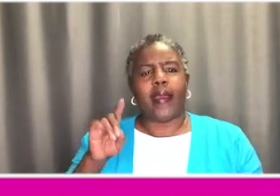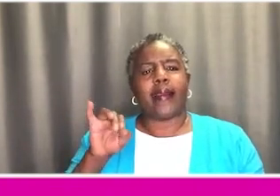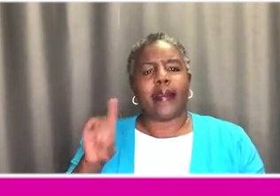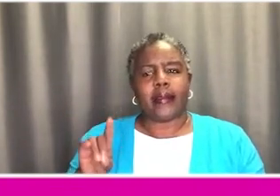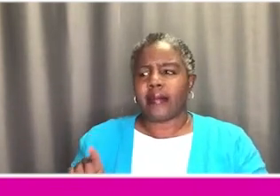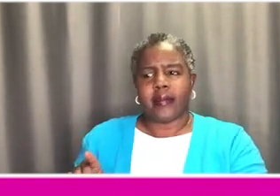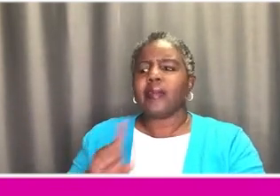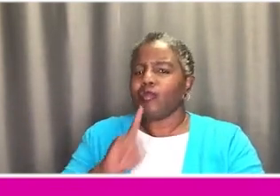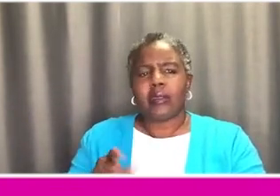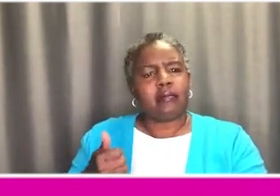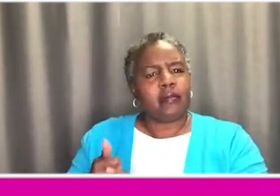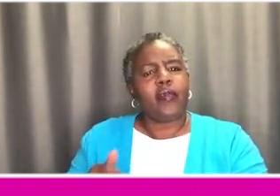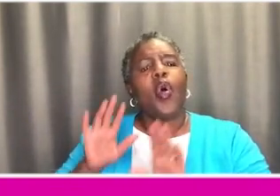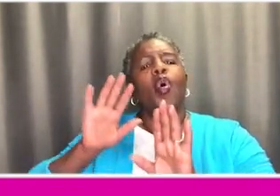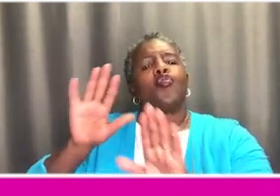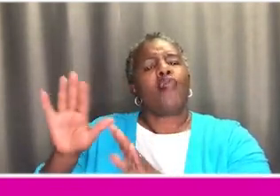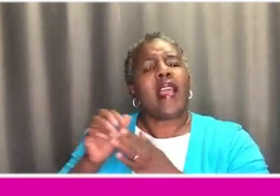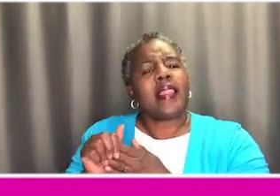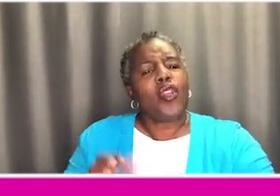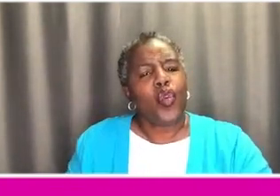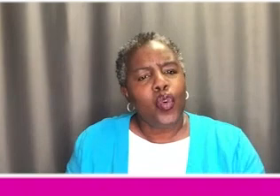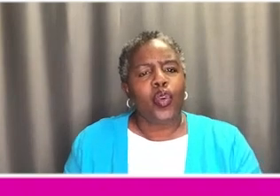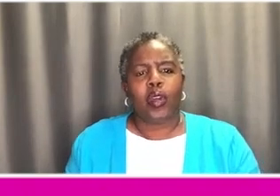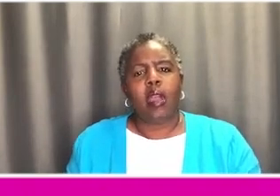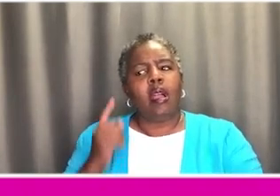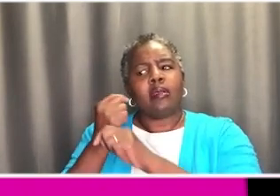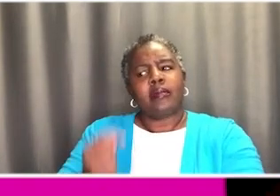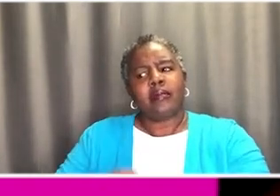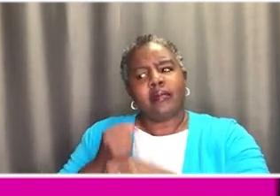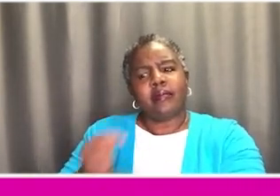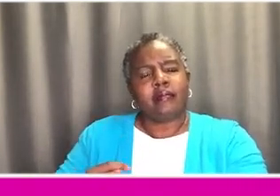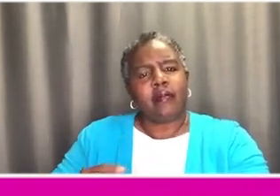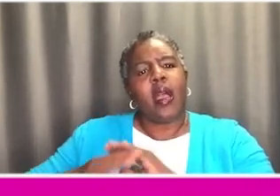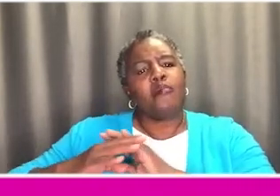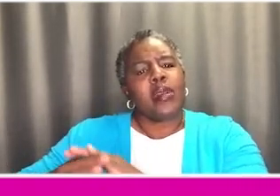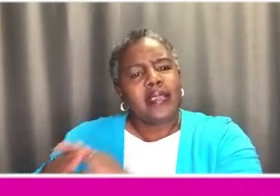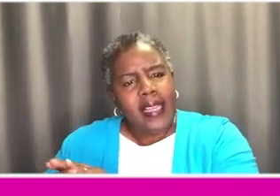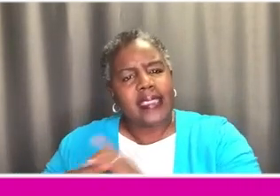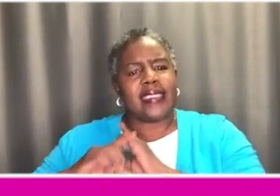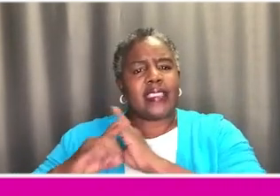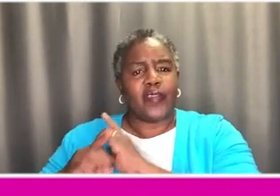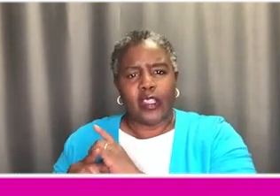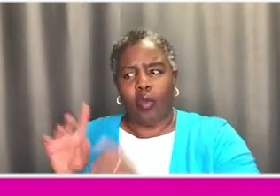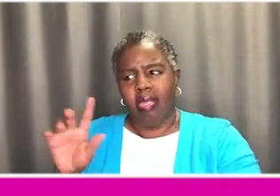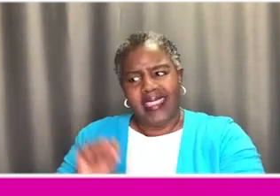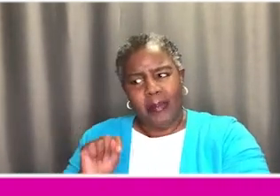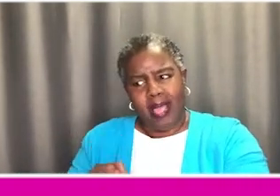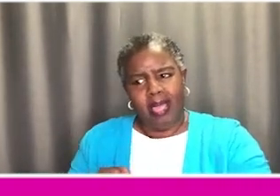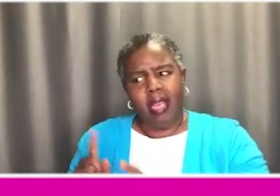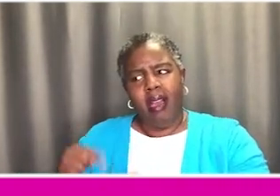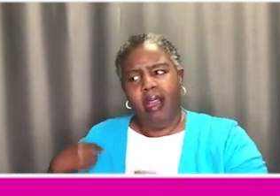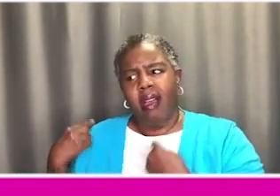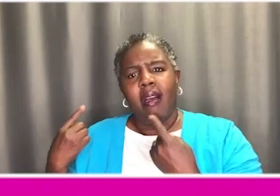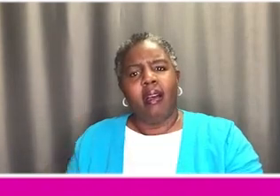leader who was caught up in a tradition of protecting and defending the temple.